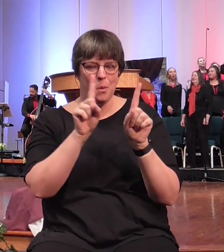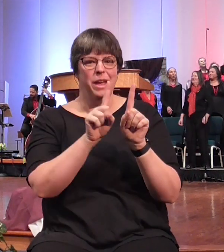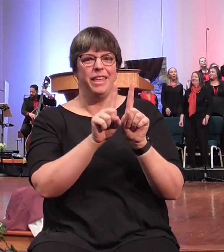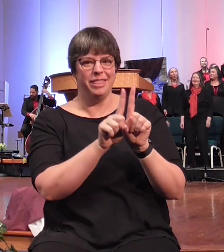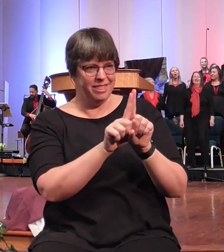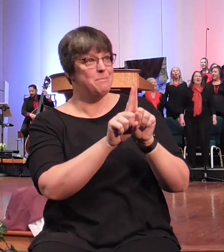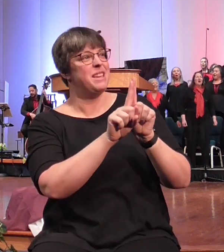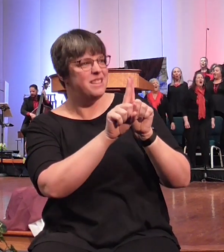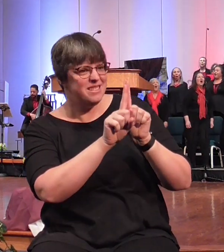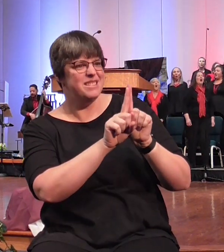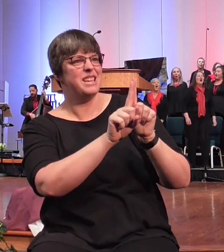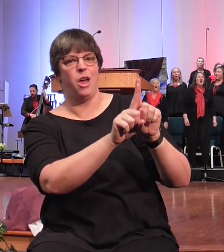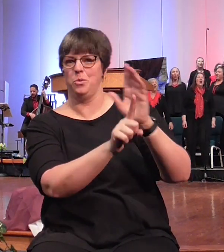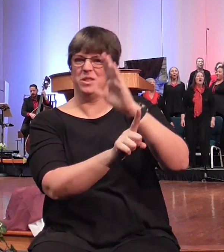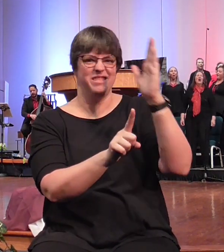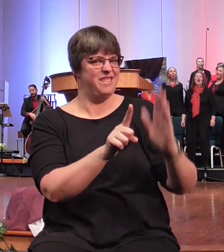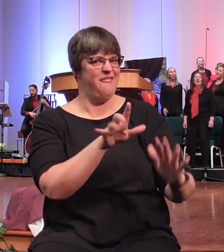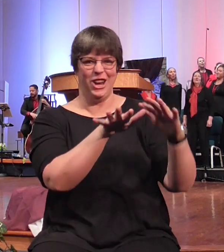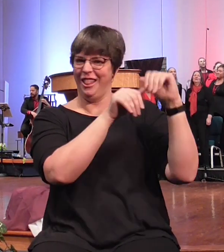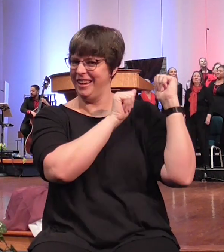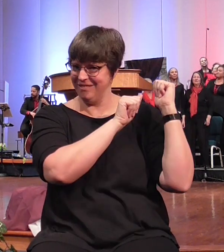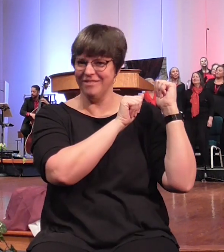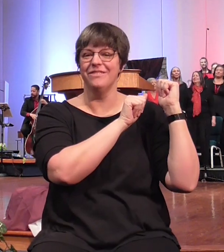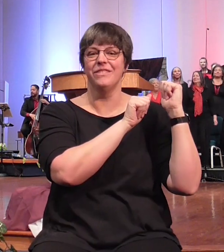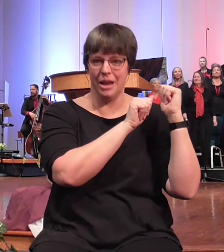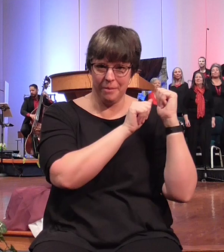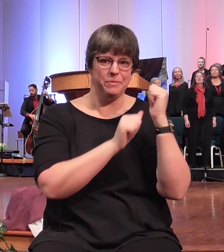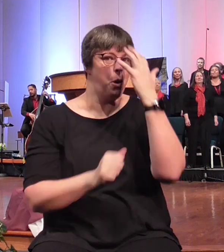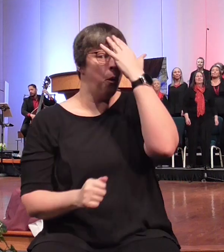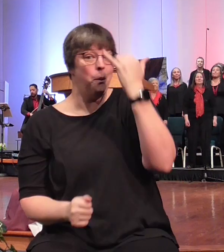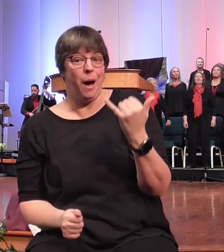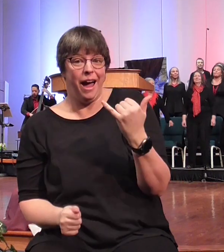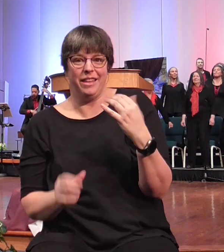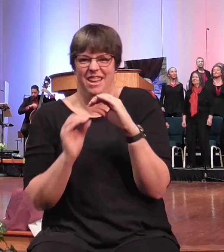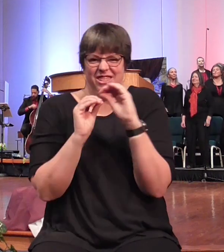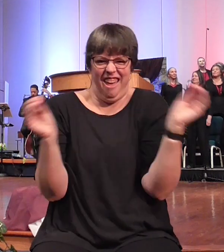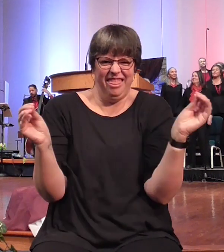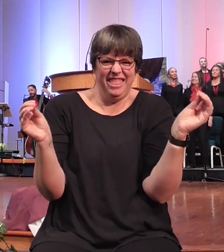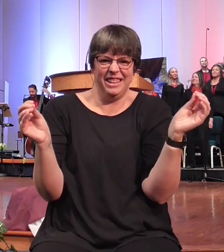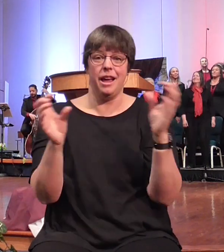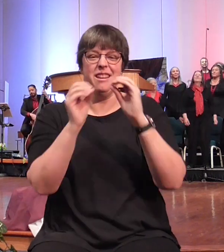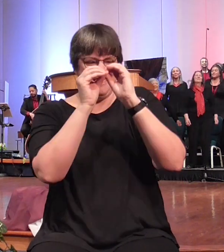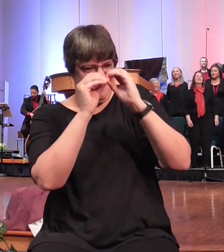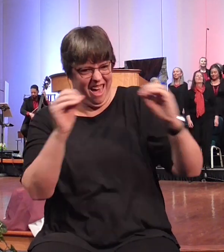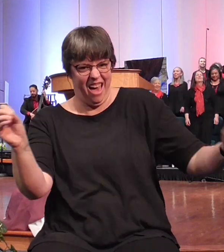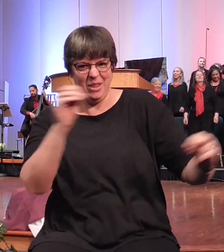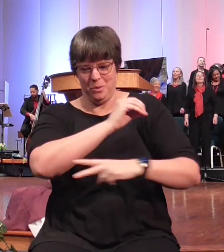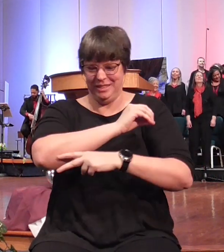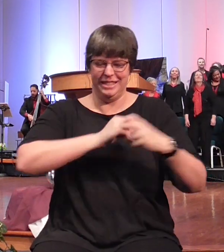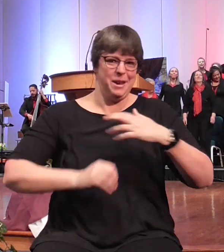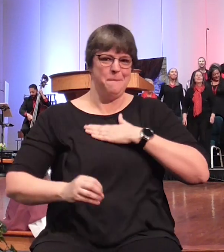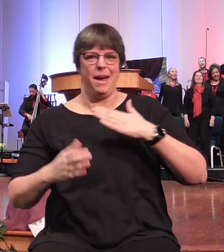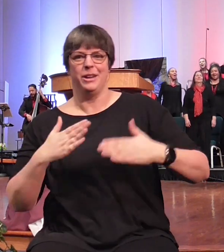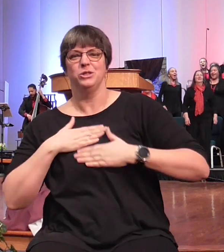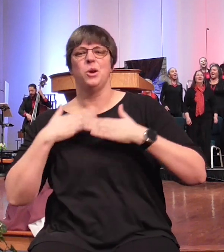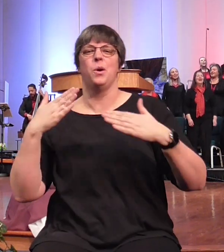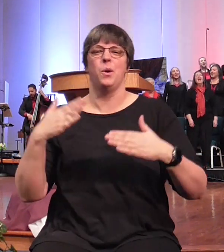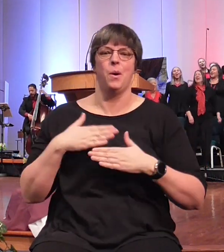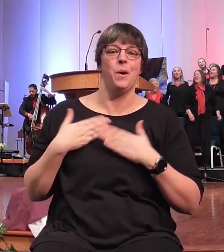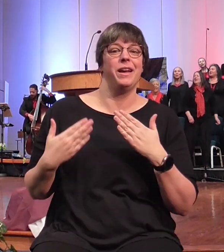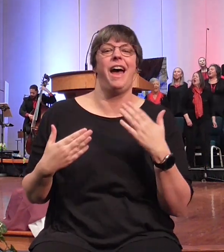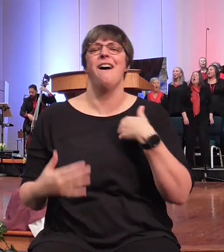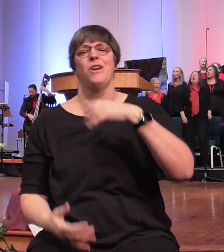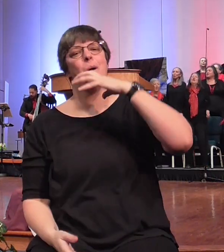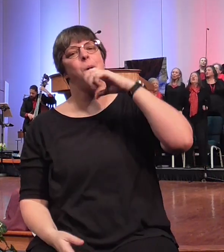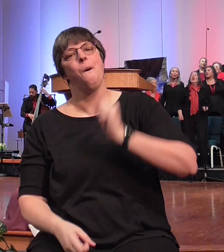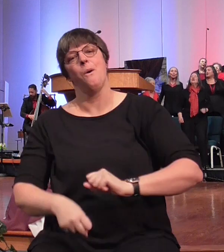me, you'll never leave me. Because there ain't nothing gonna steal my joy.